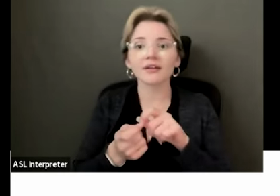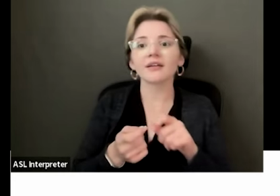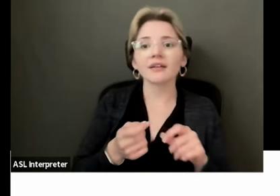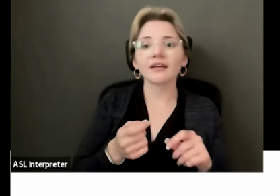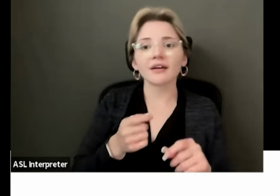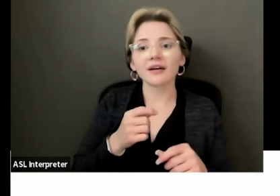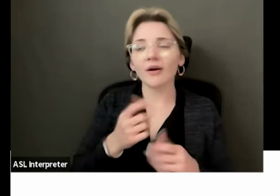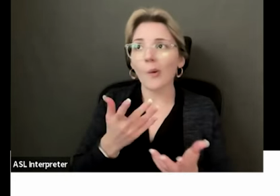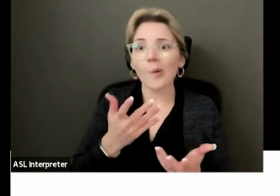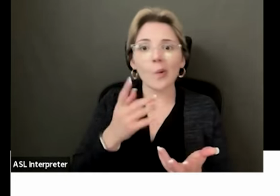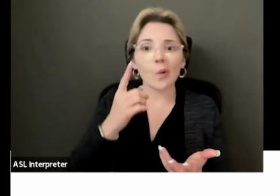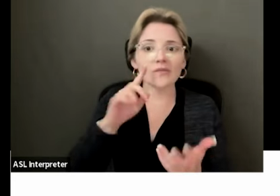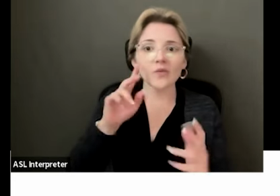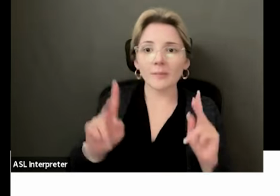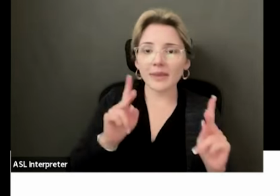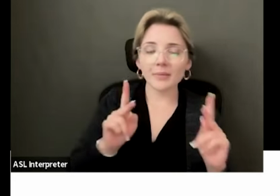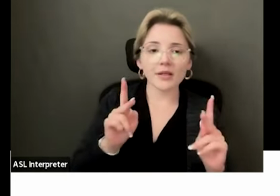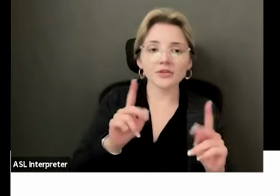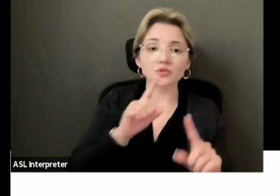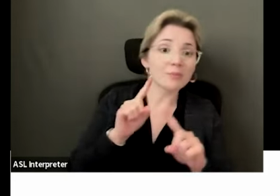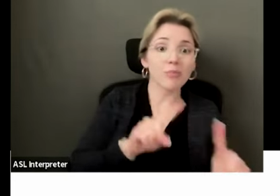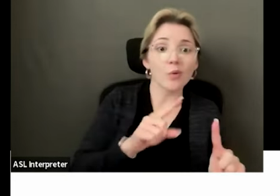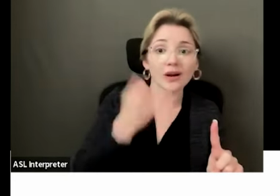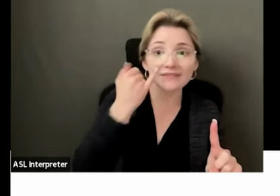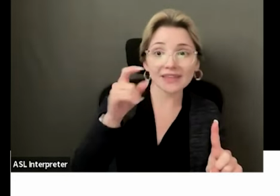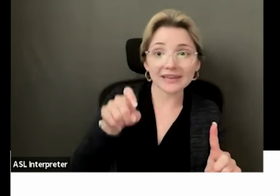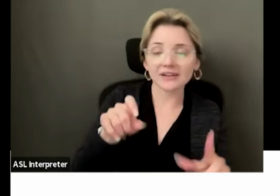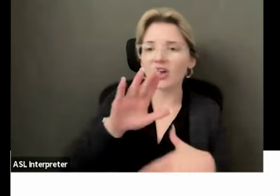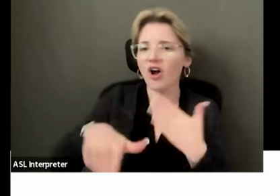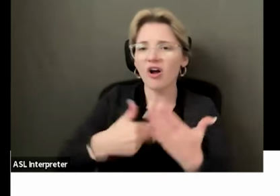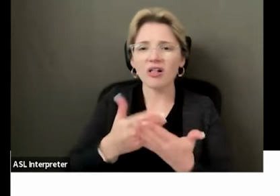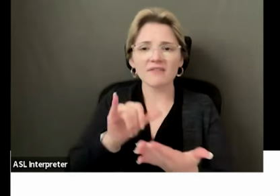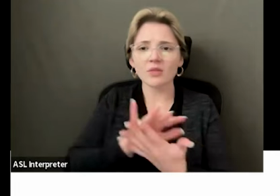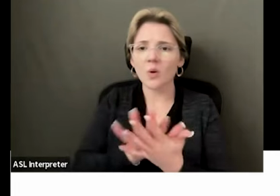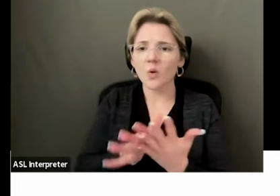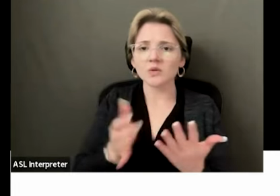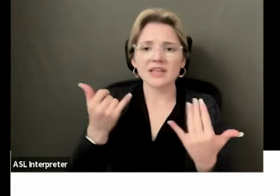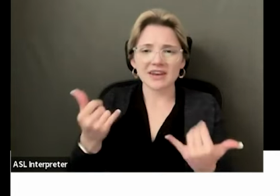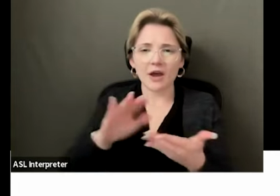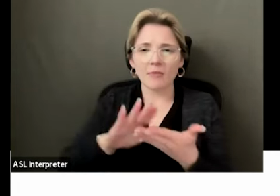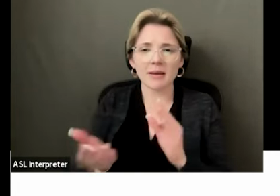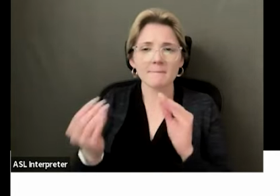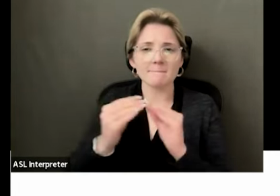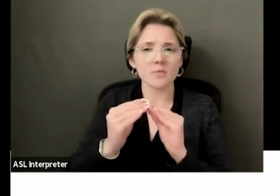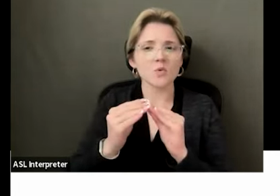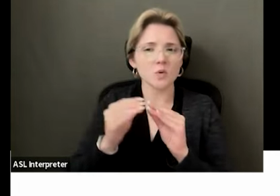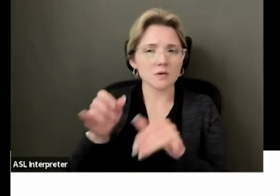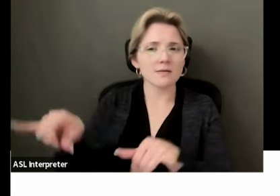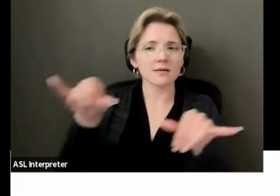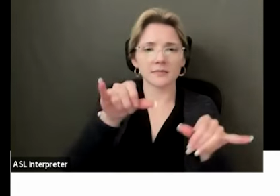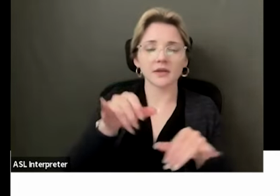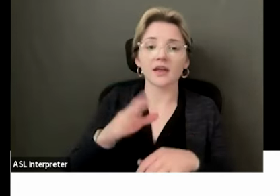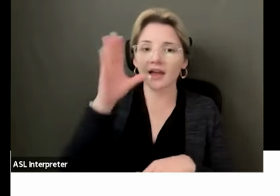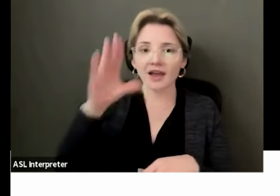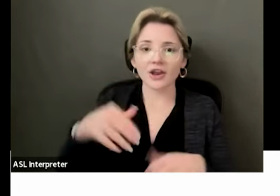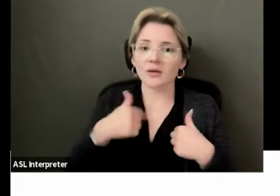file a complaint with HUD and the Office of Fair Housing and Equal Opportunity. And I think Allison's going to talk about that more in the next slide. So I know that's really fast,